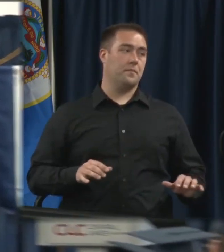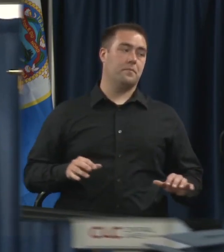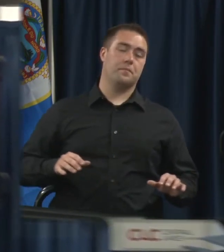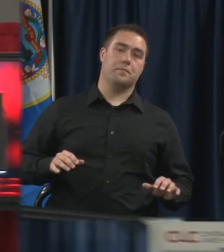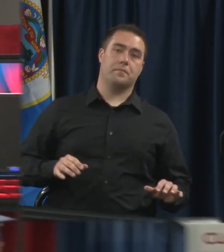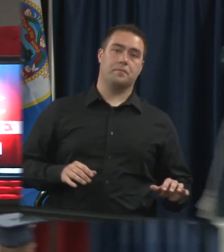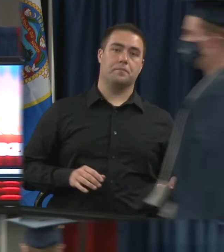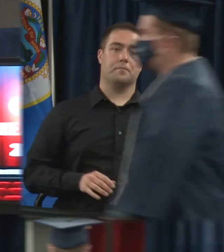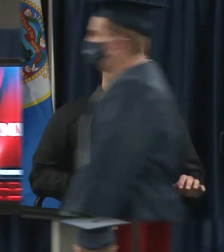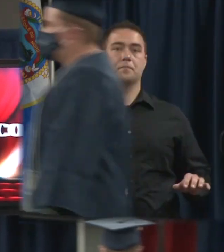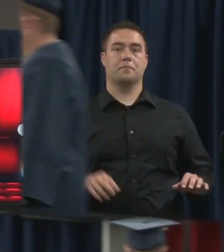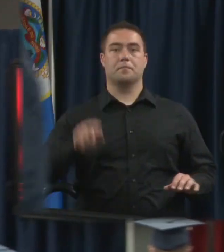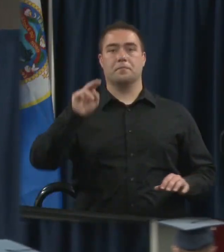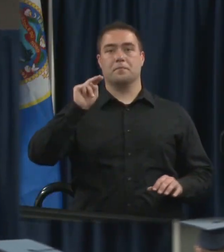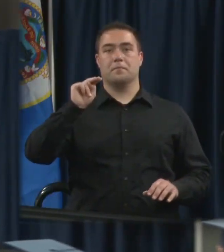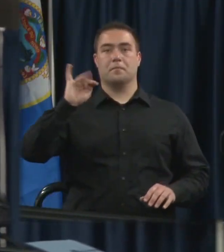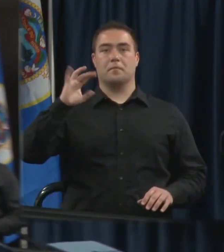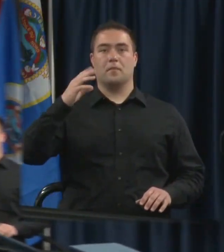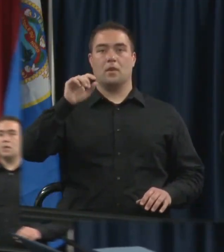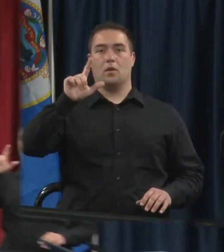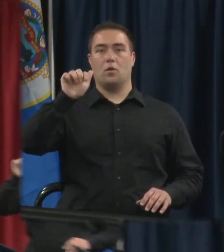Nicholas William Katzenmeyer.